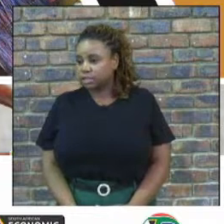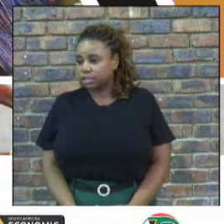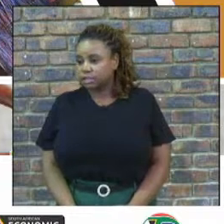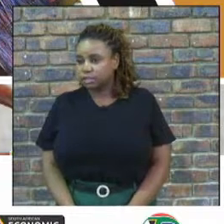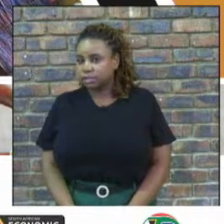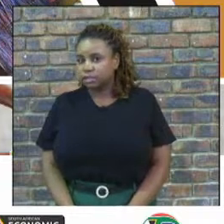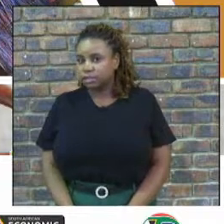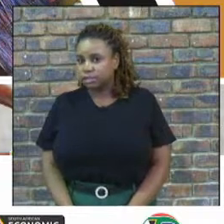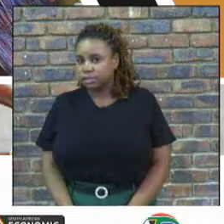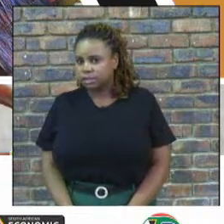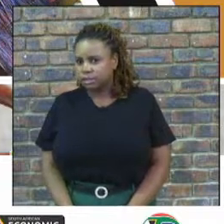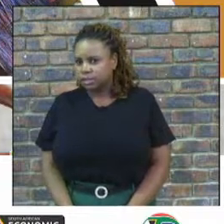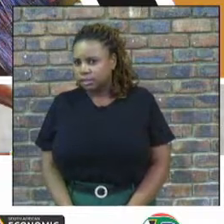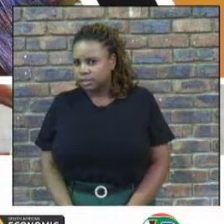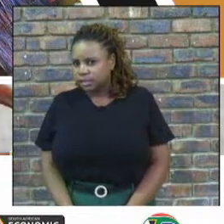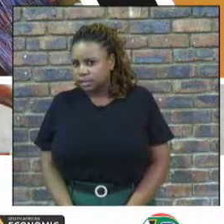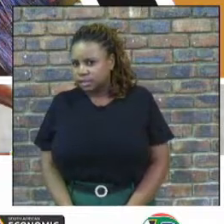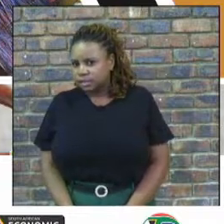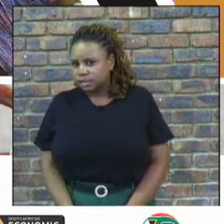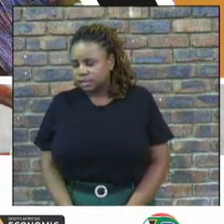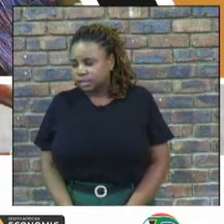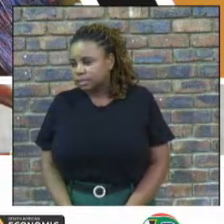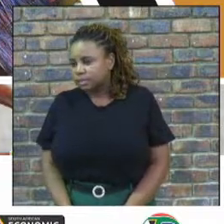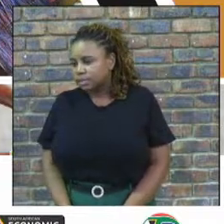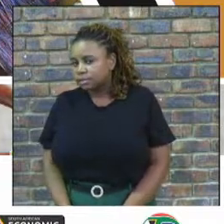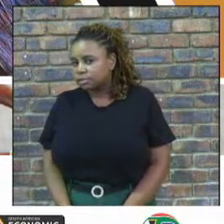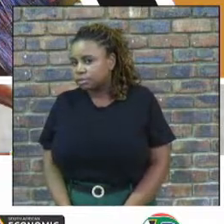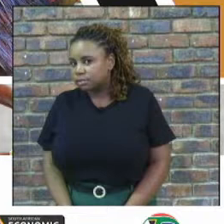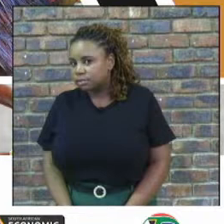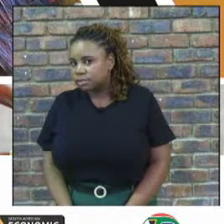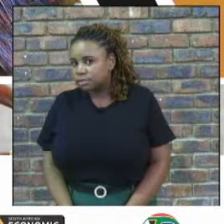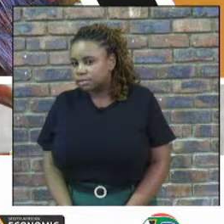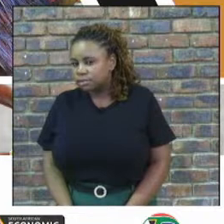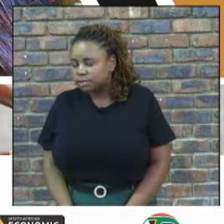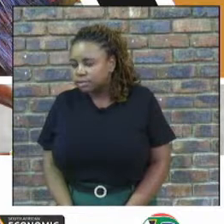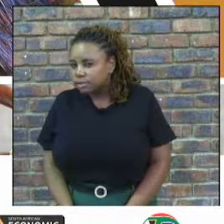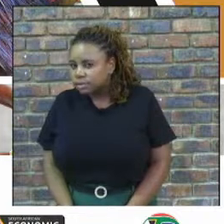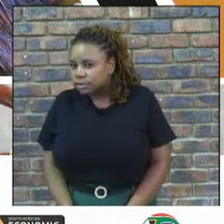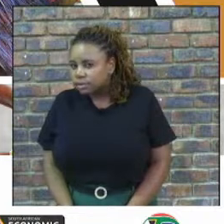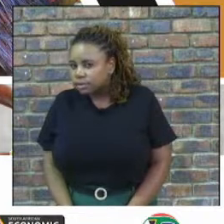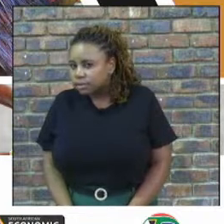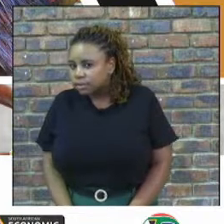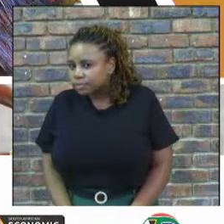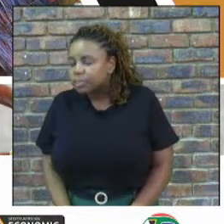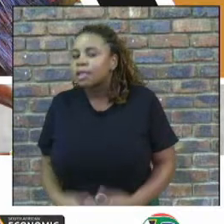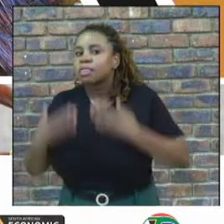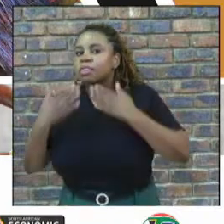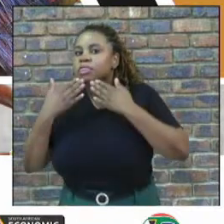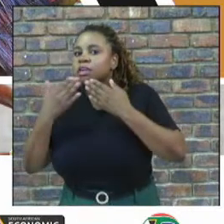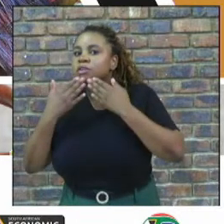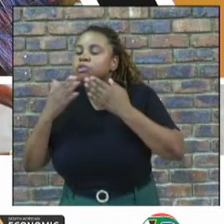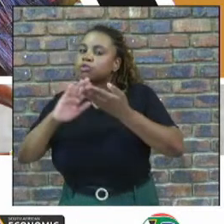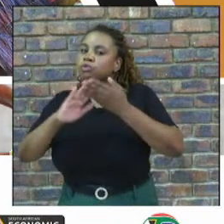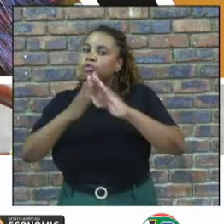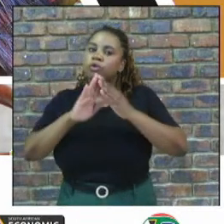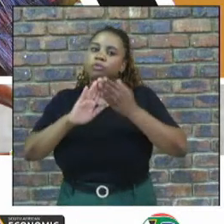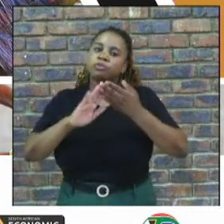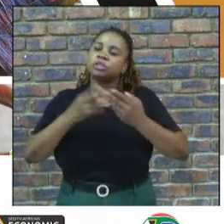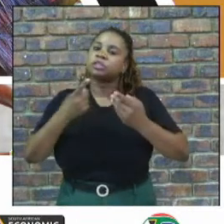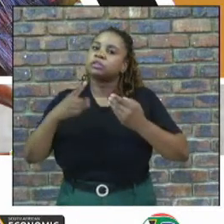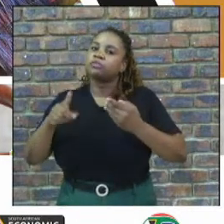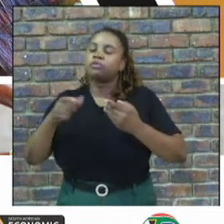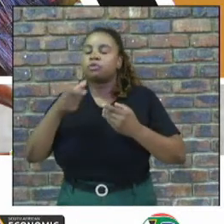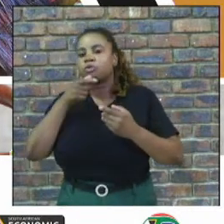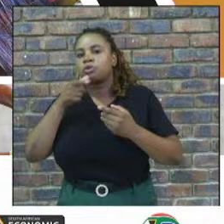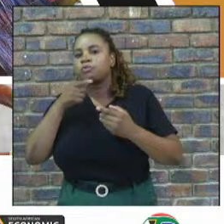Okay, thank you very much, community, for the inputs that you have